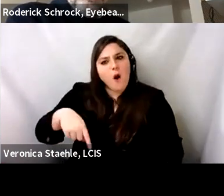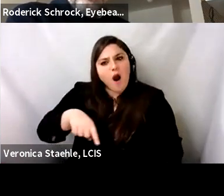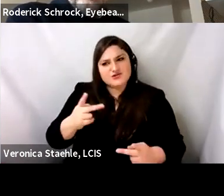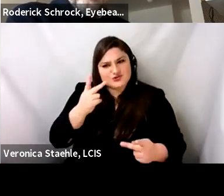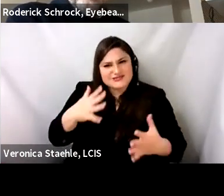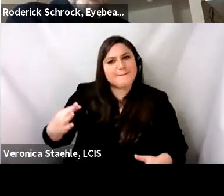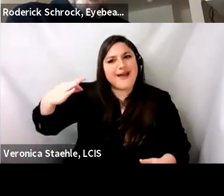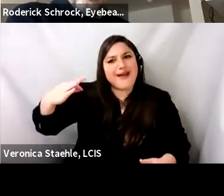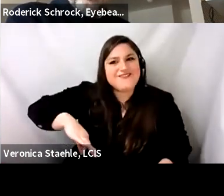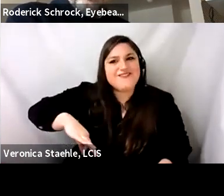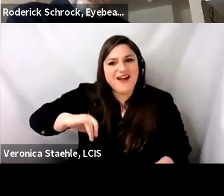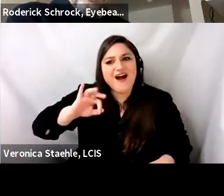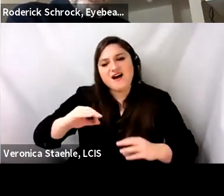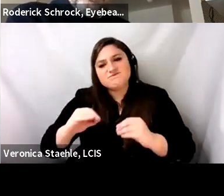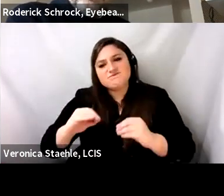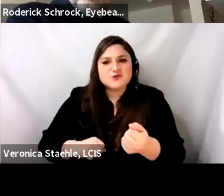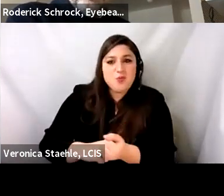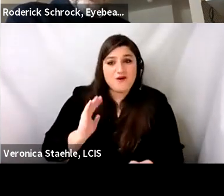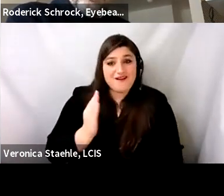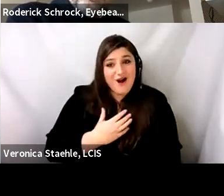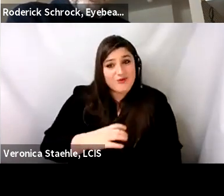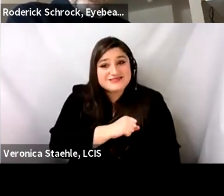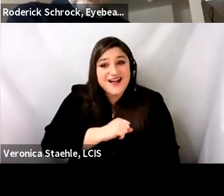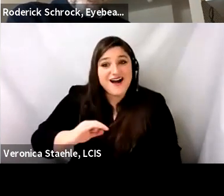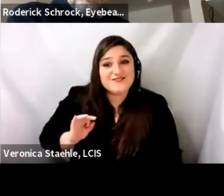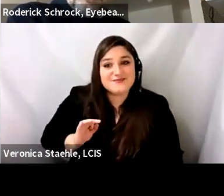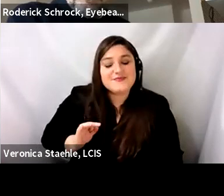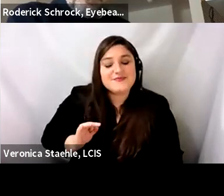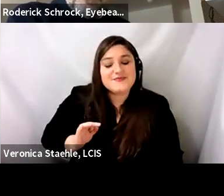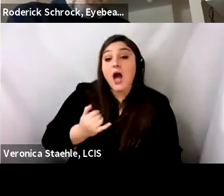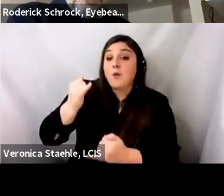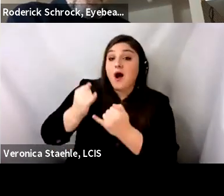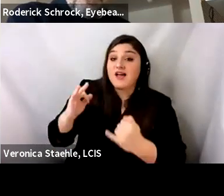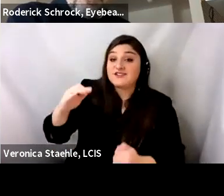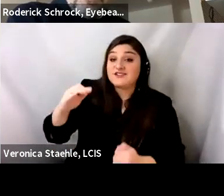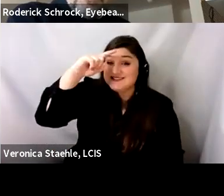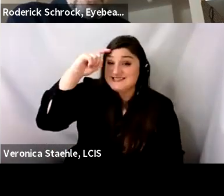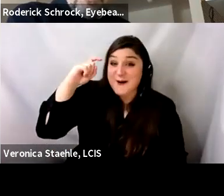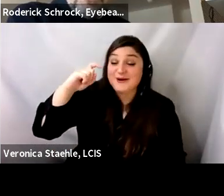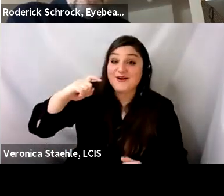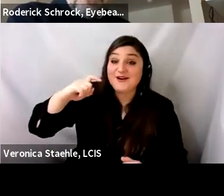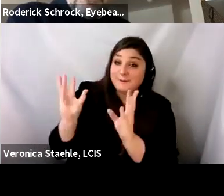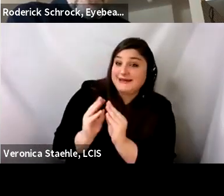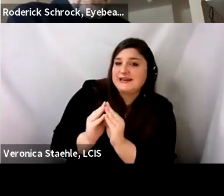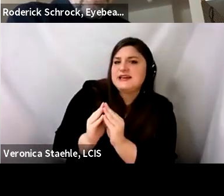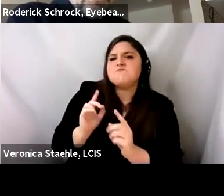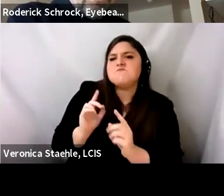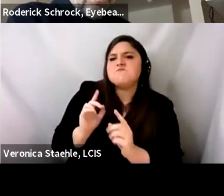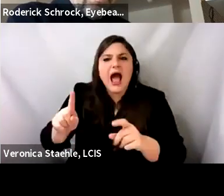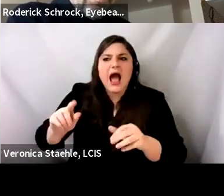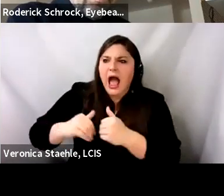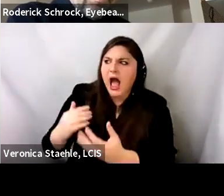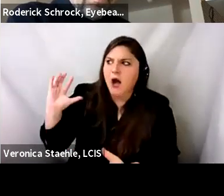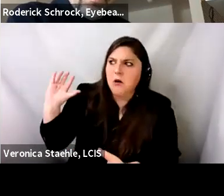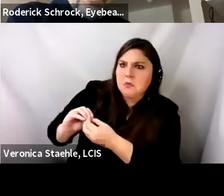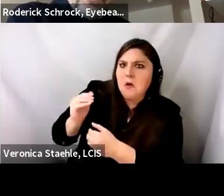the staff that was part of it, our leadership staff, said that this was the most inspiring moment for them being at